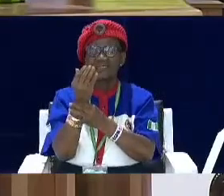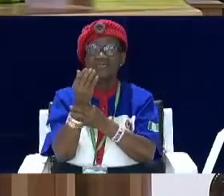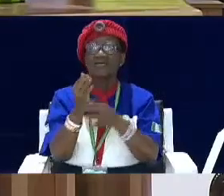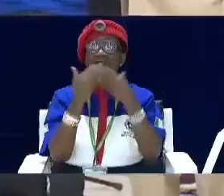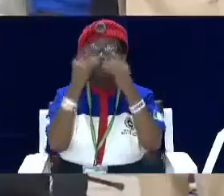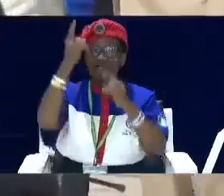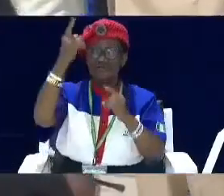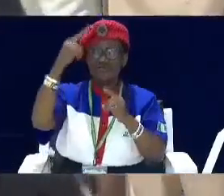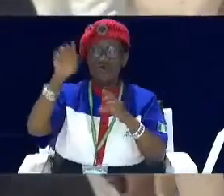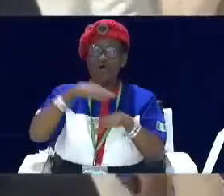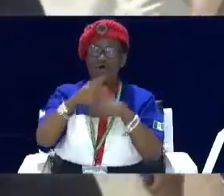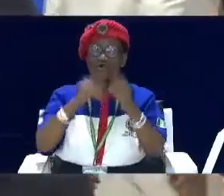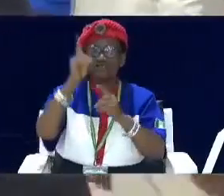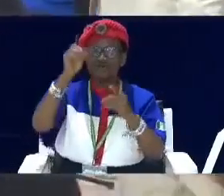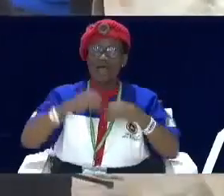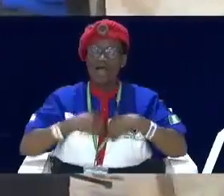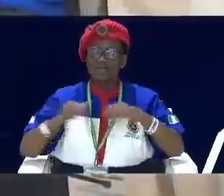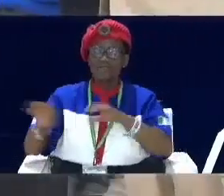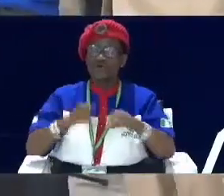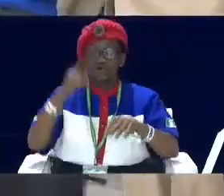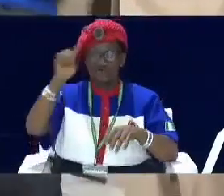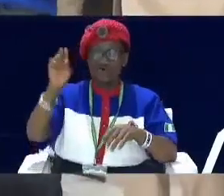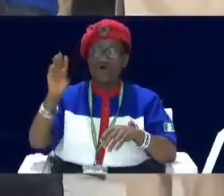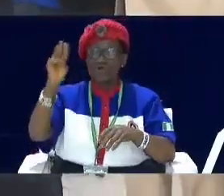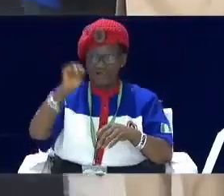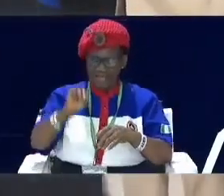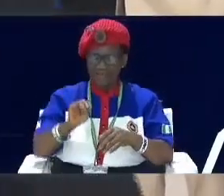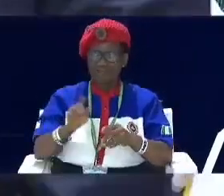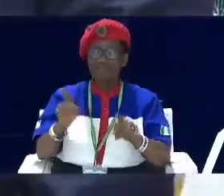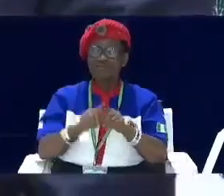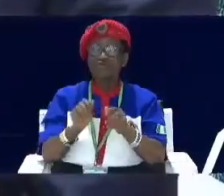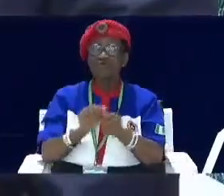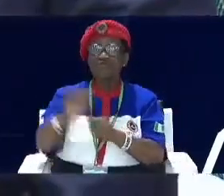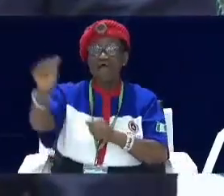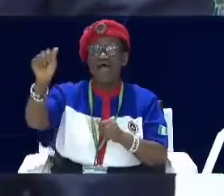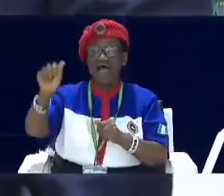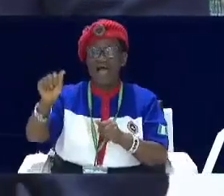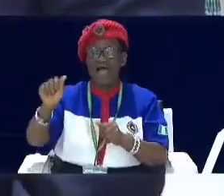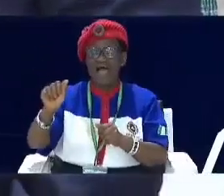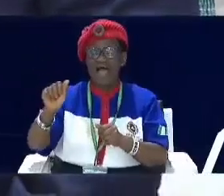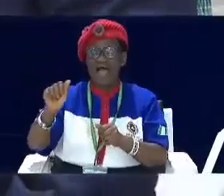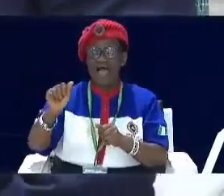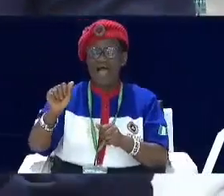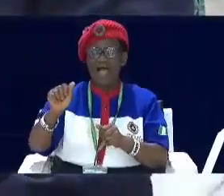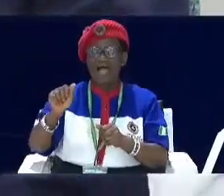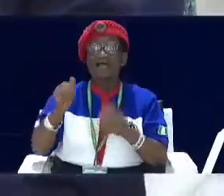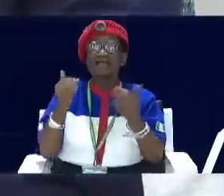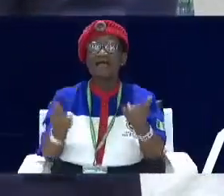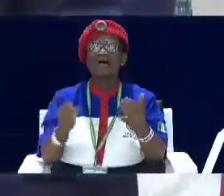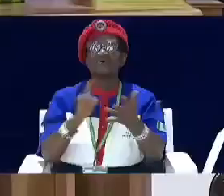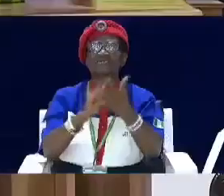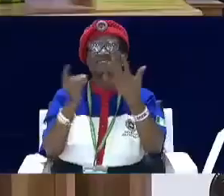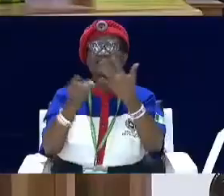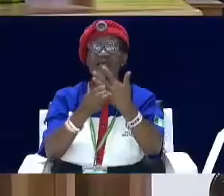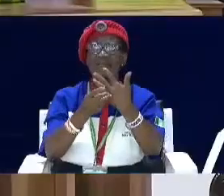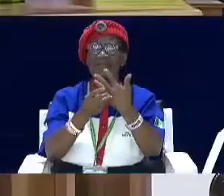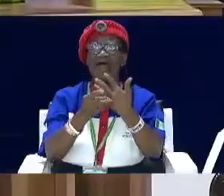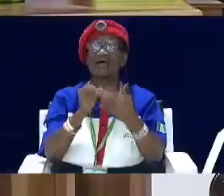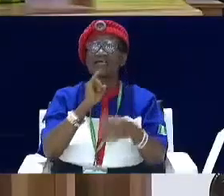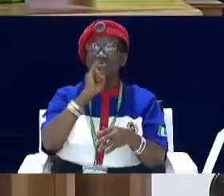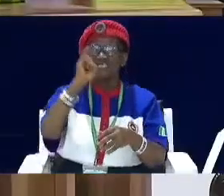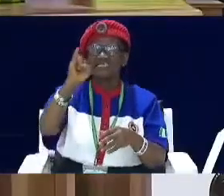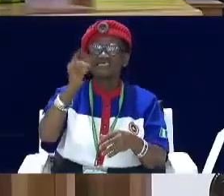Thank you for all you've done for them thus far. I do pray for gbogbo ti e ti se fun won titi di akoko yi. Now December is the